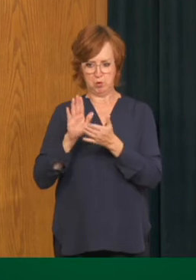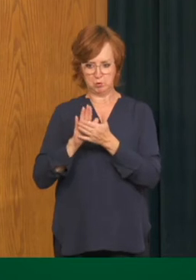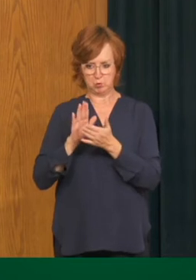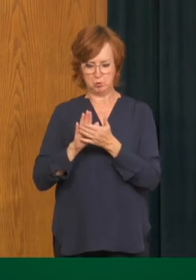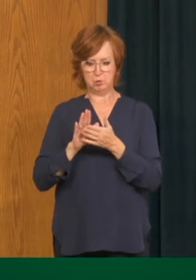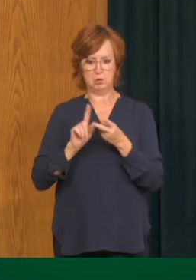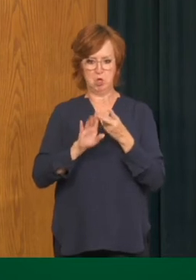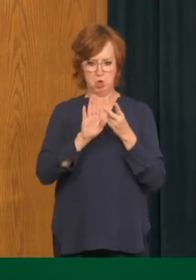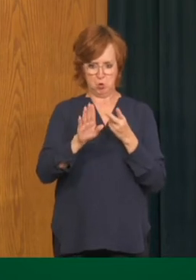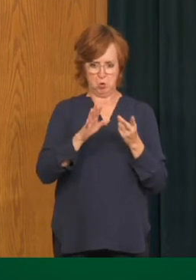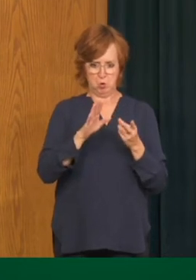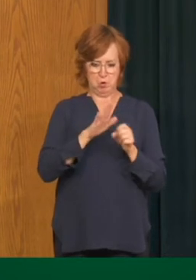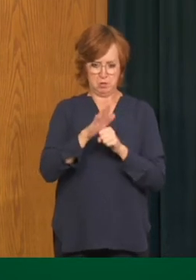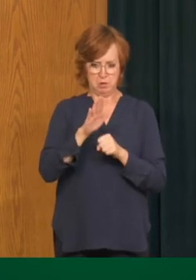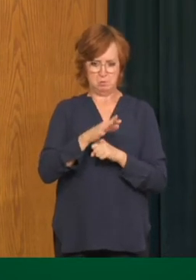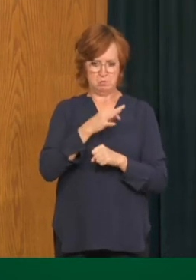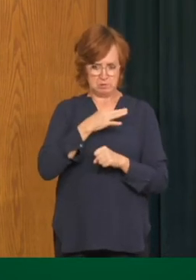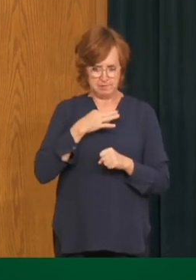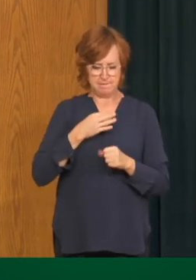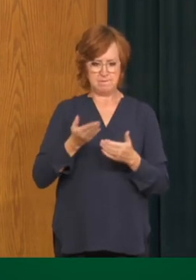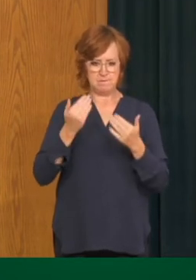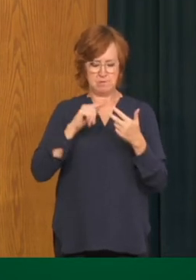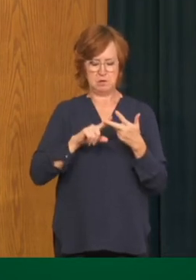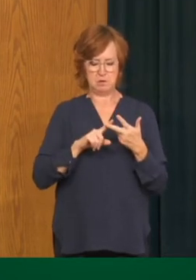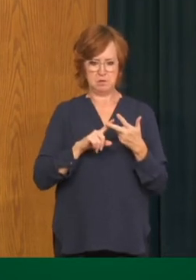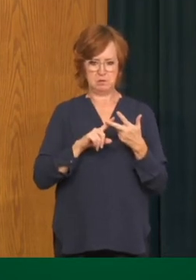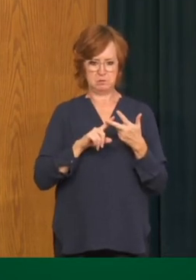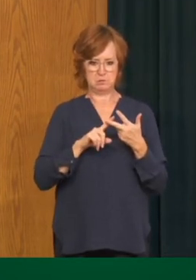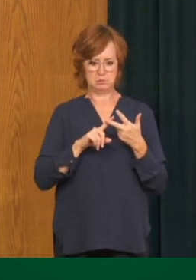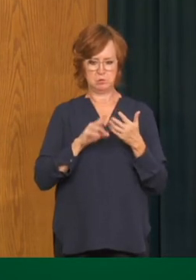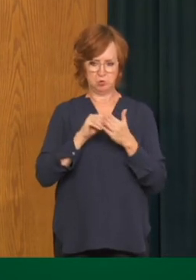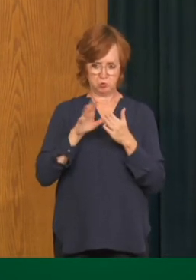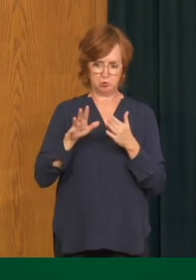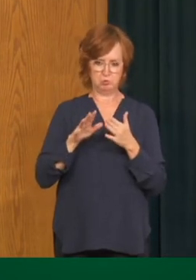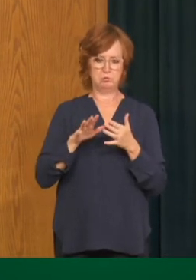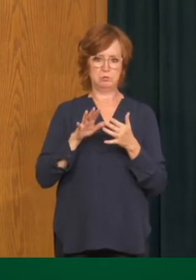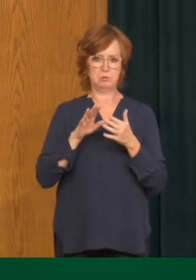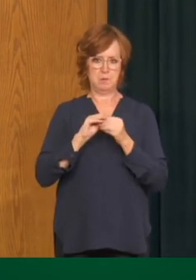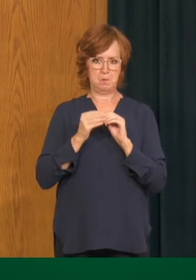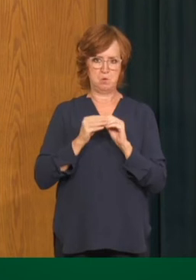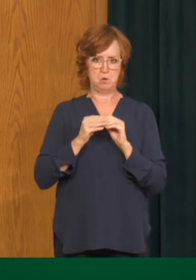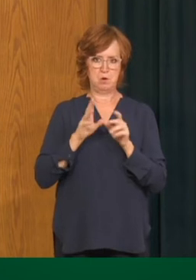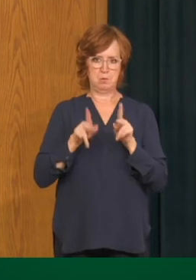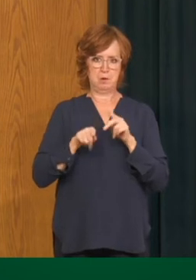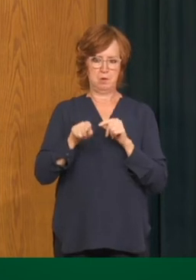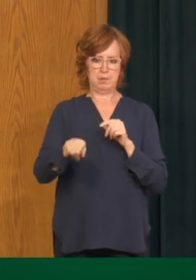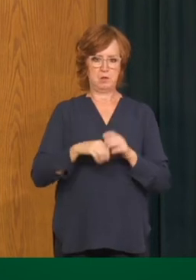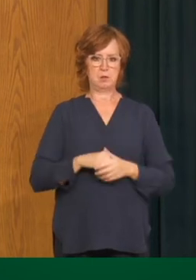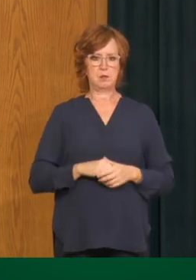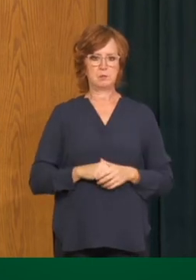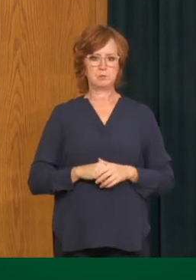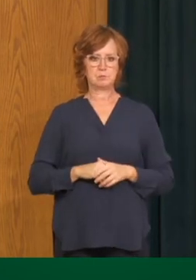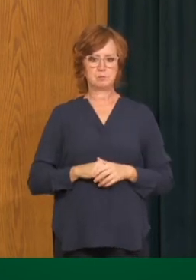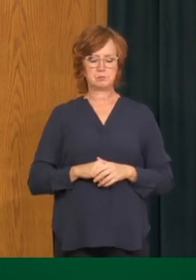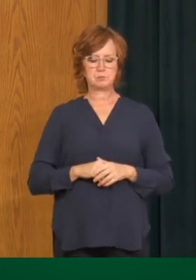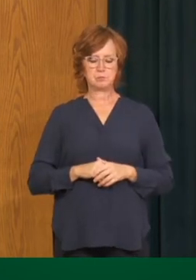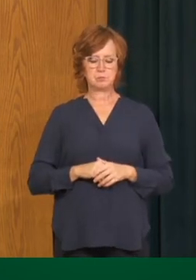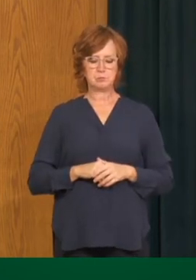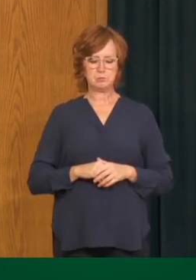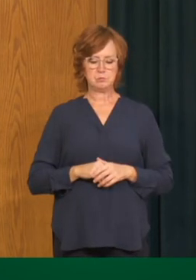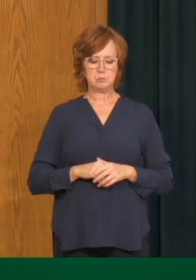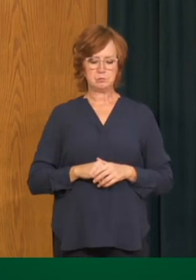staffing complement that they have, as well as the student complement that is attending that school. But the funding that we have provided